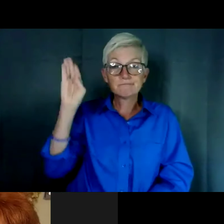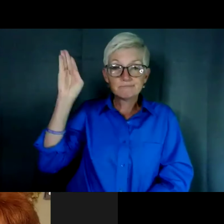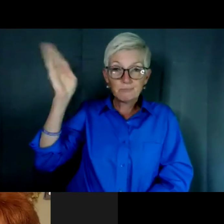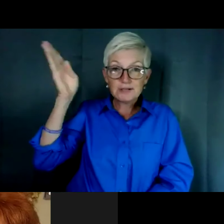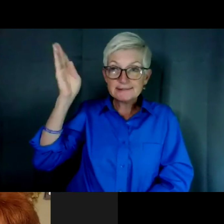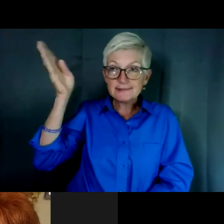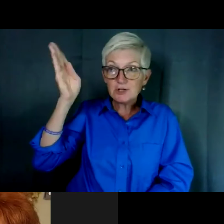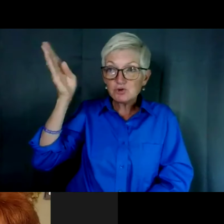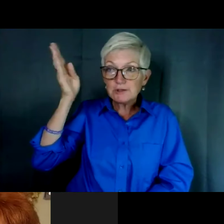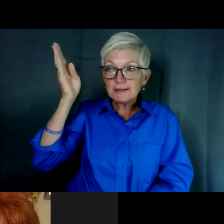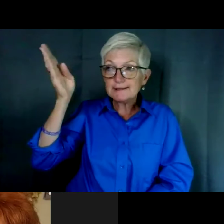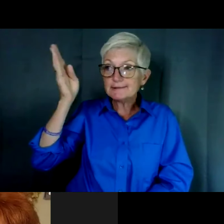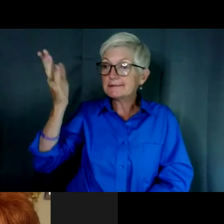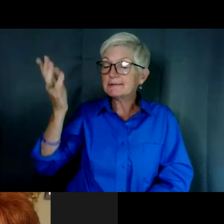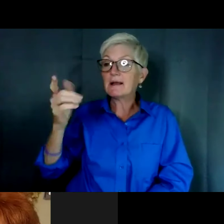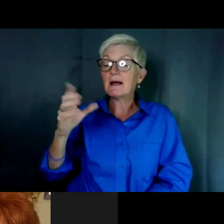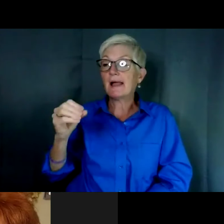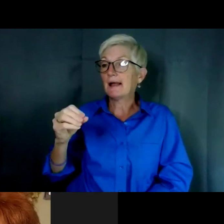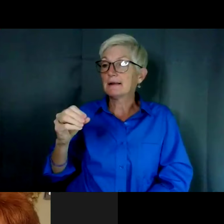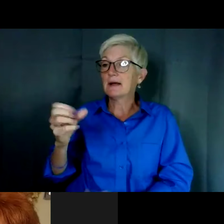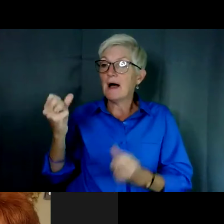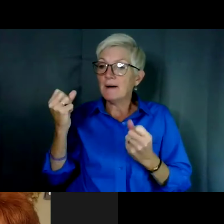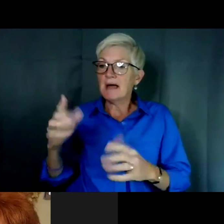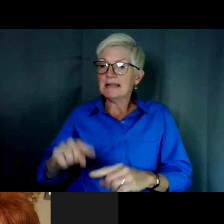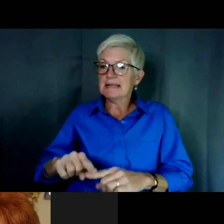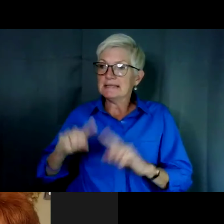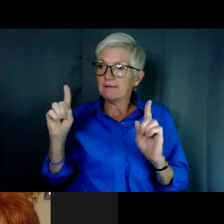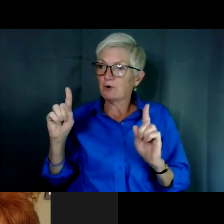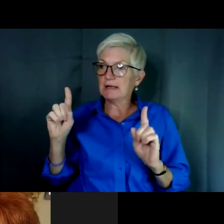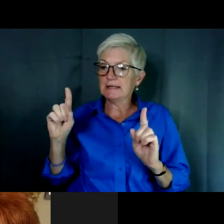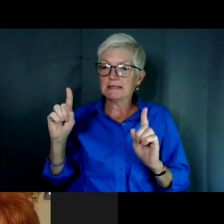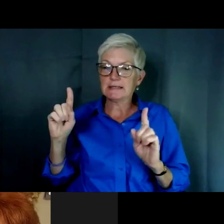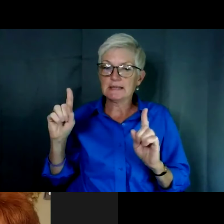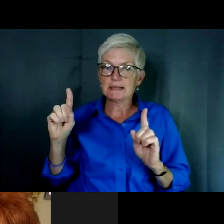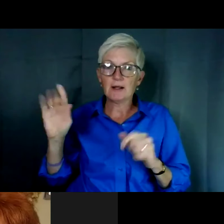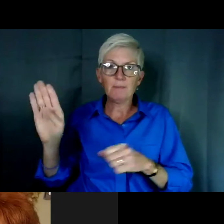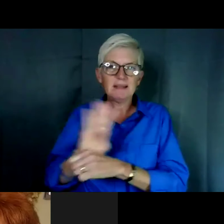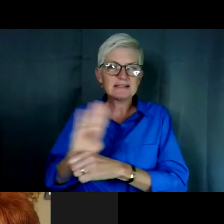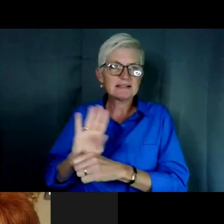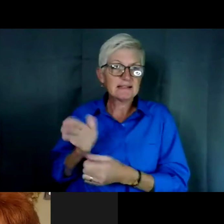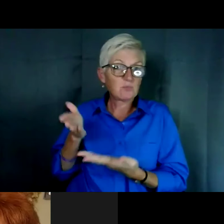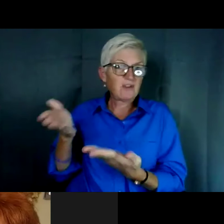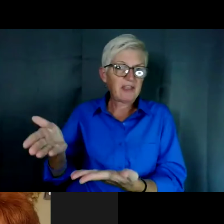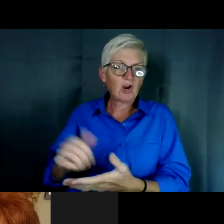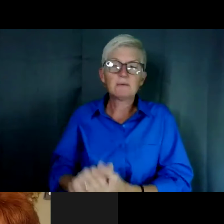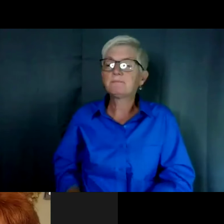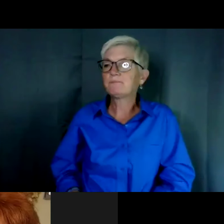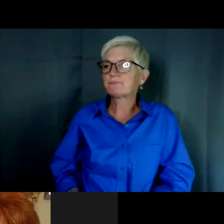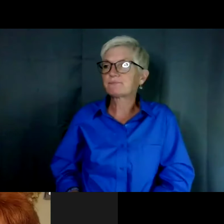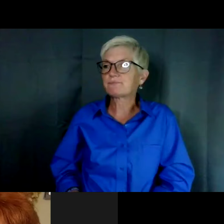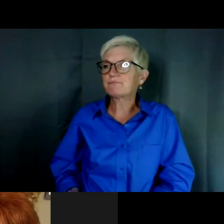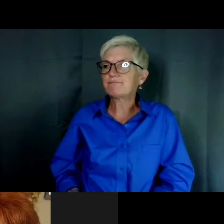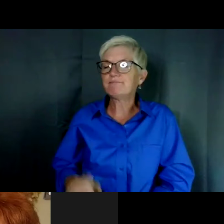giving and it was represented by many different industries. And this